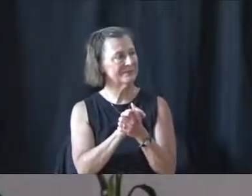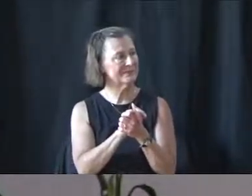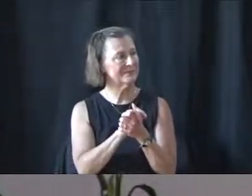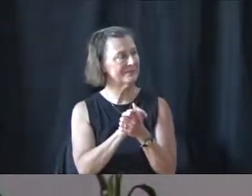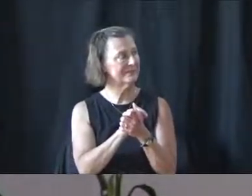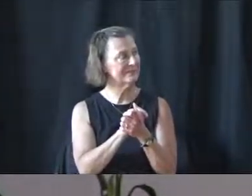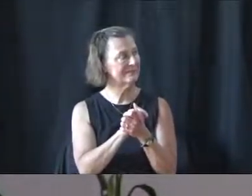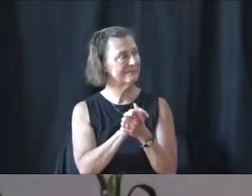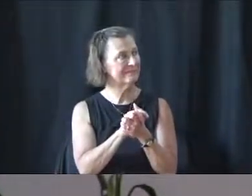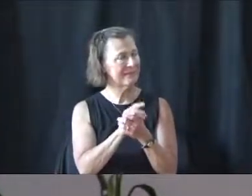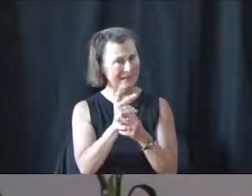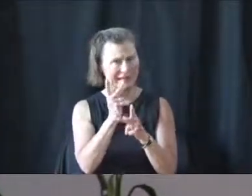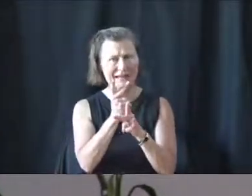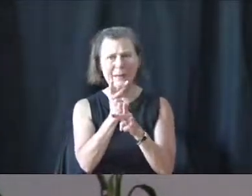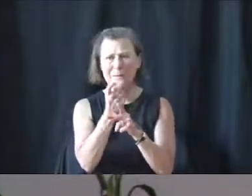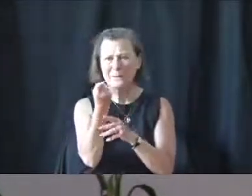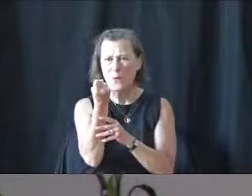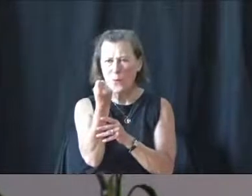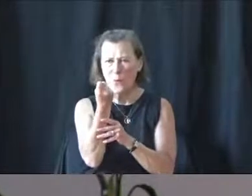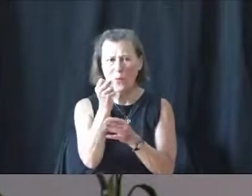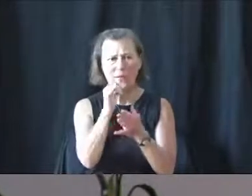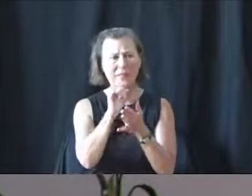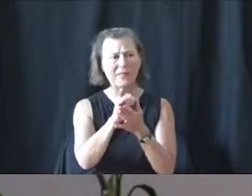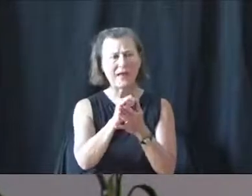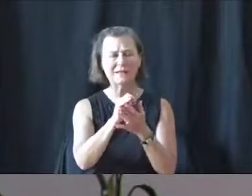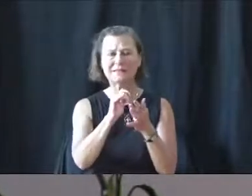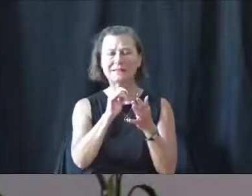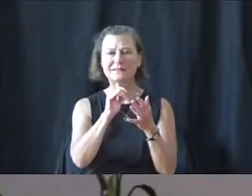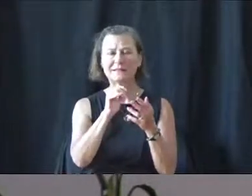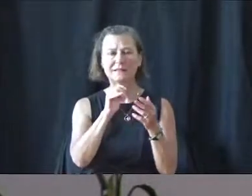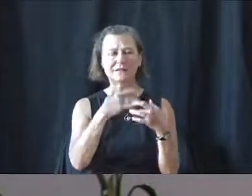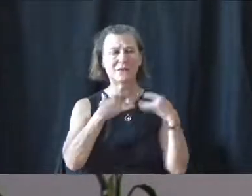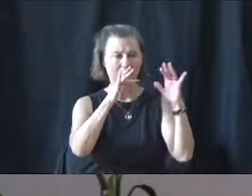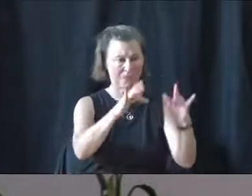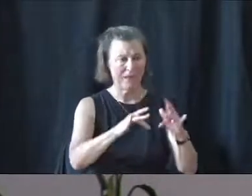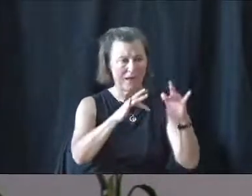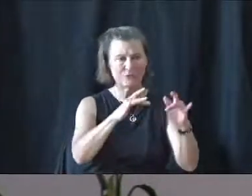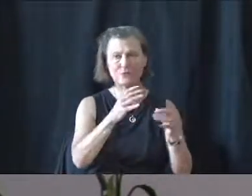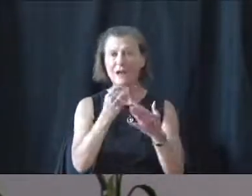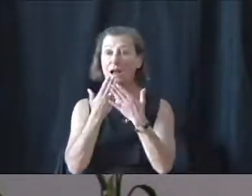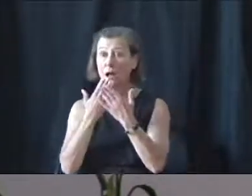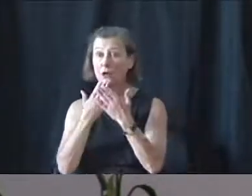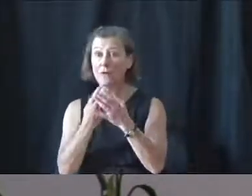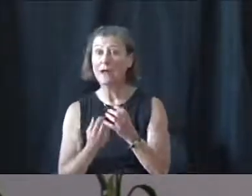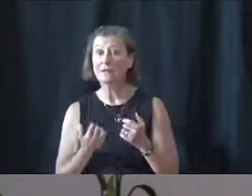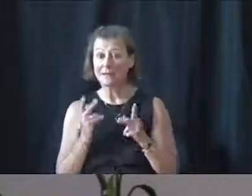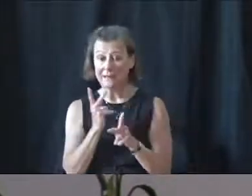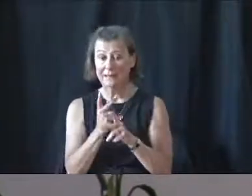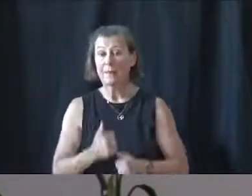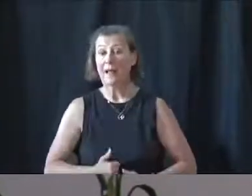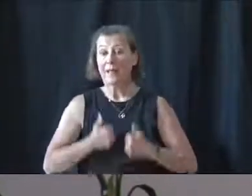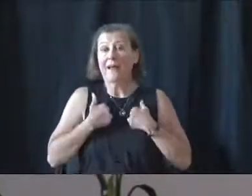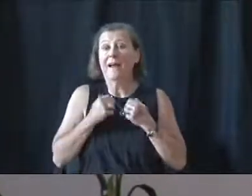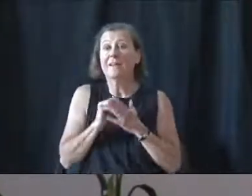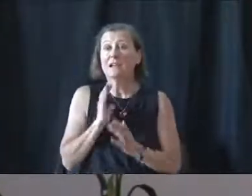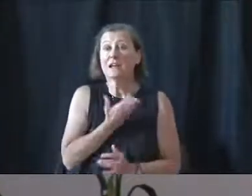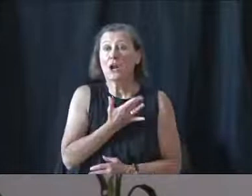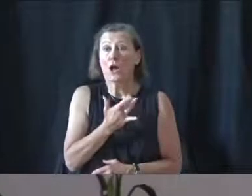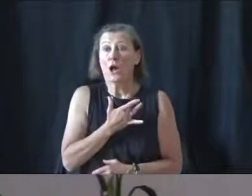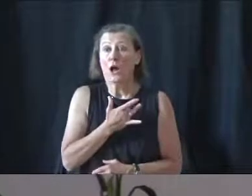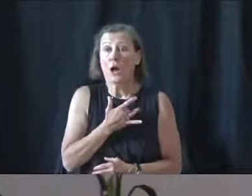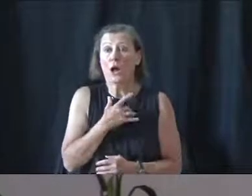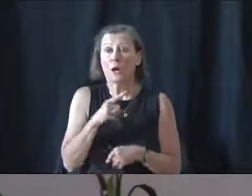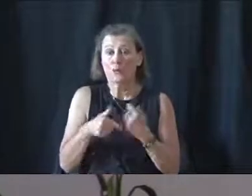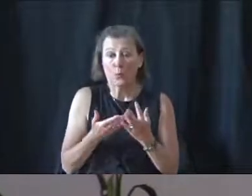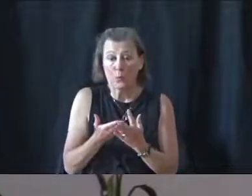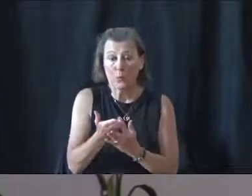Let us keep these qualities of compassion and gratitude alive in our hearts as we go through our